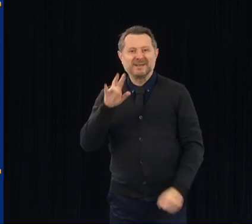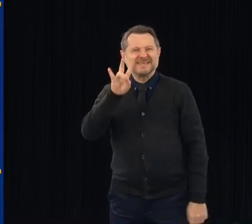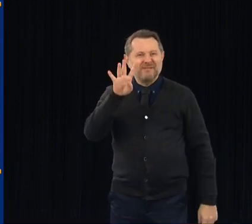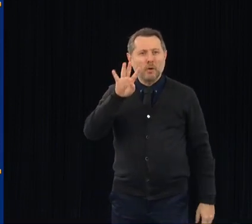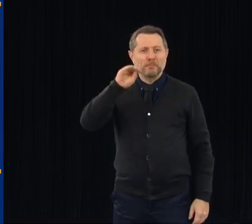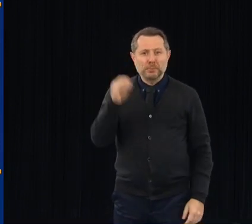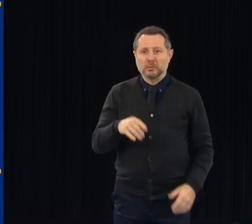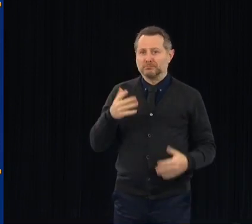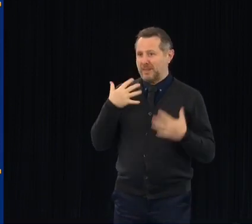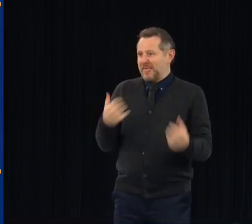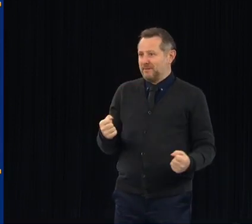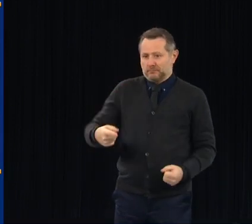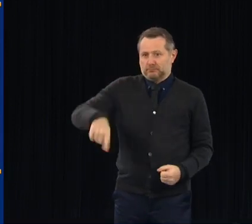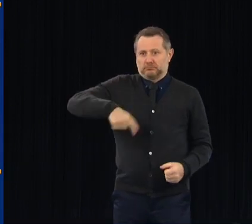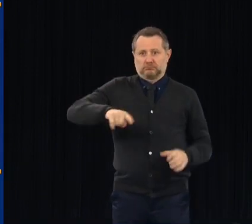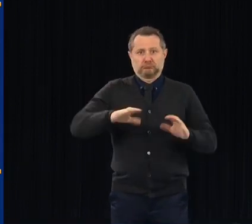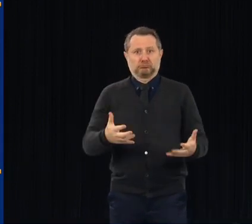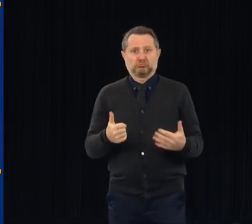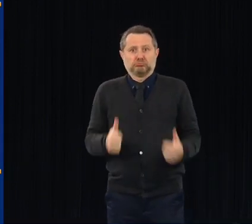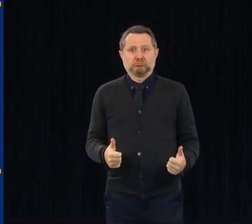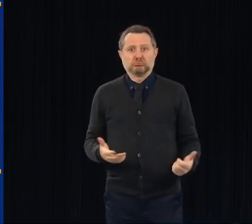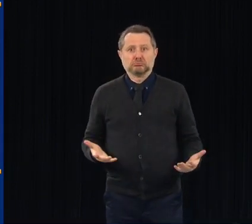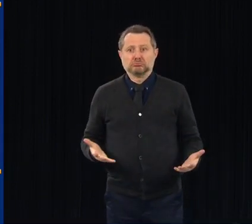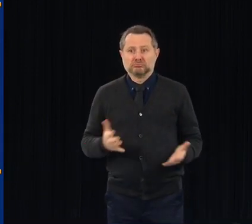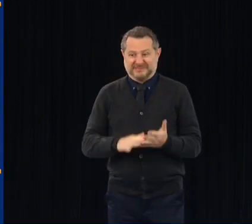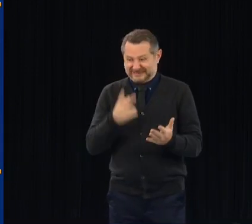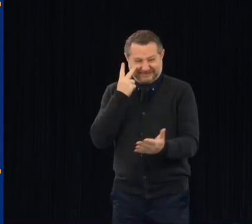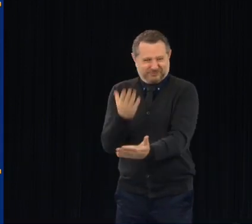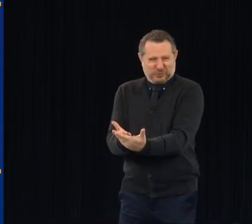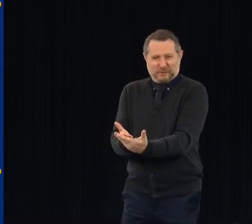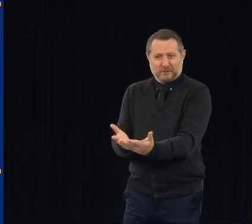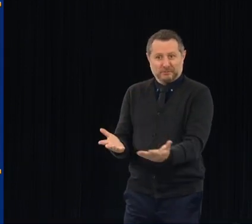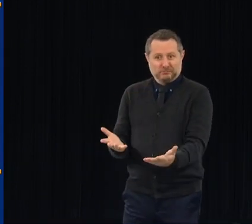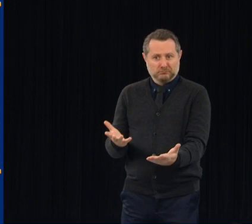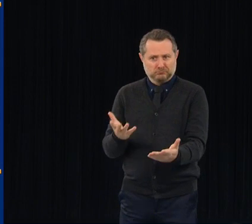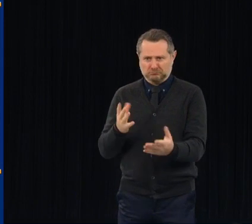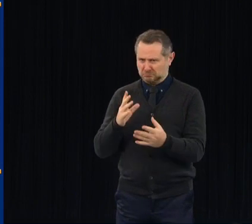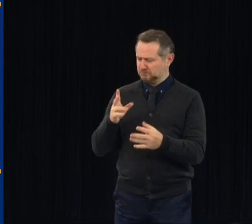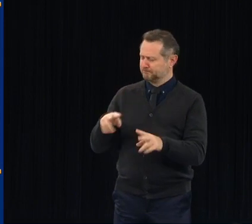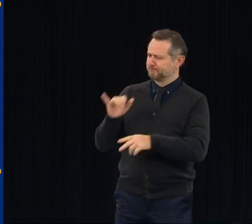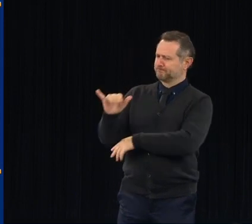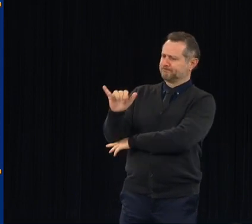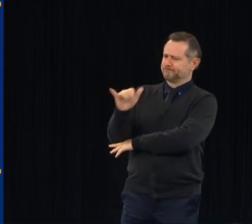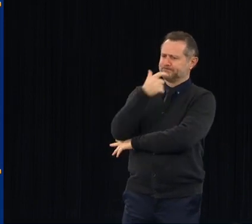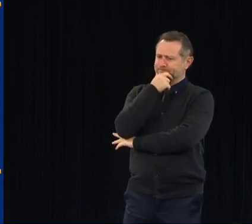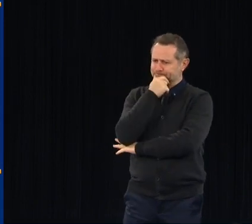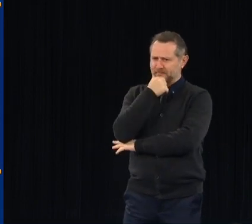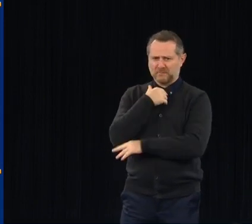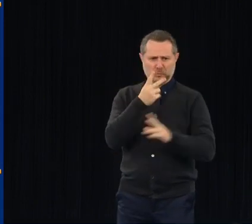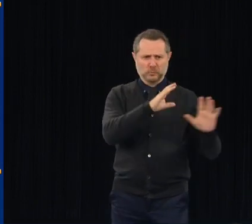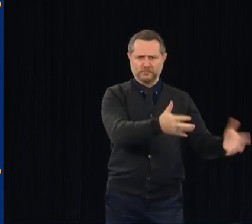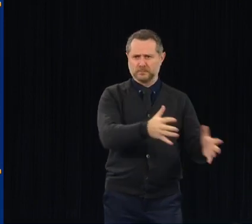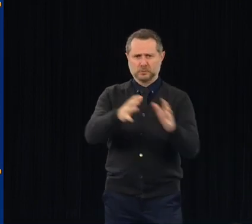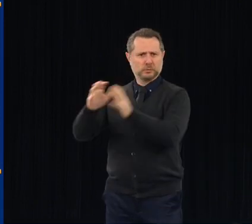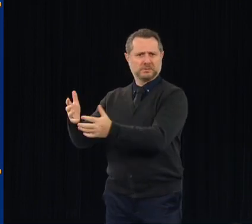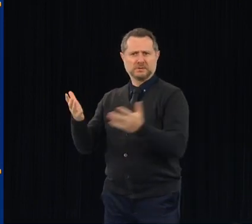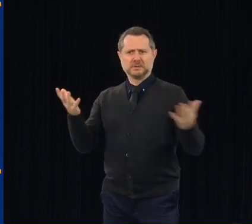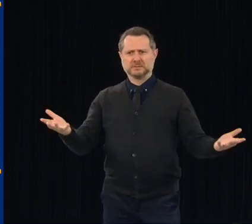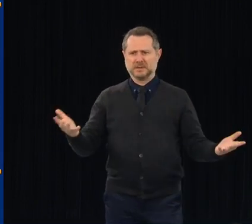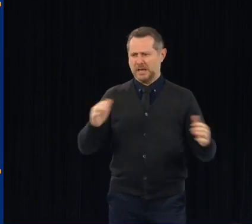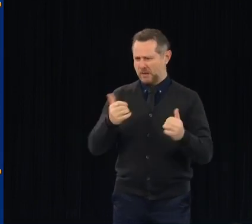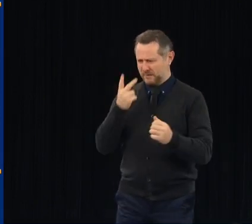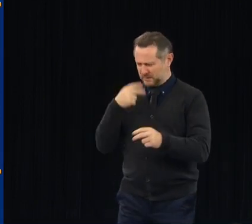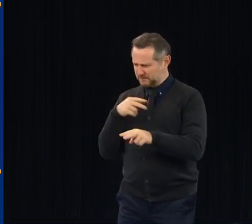of this whole story. You're seeing the narrative unfold, right? We're all watching a movie. We're waiting to see what the